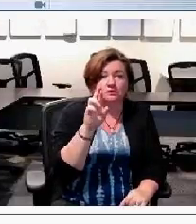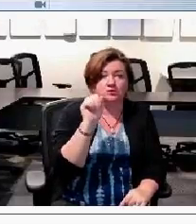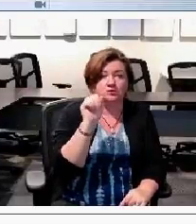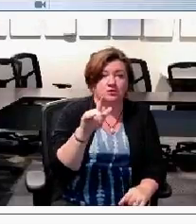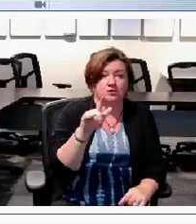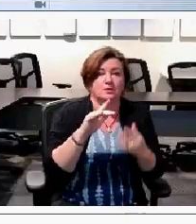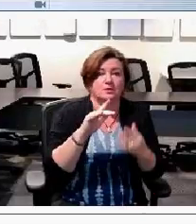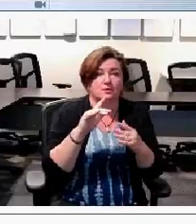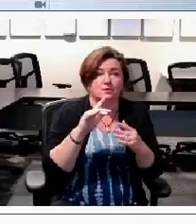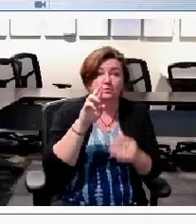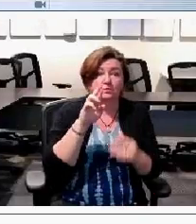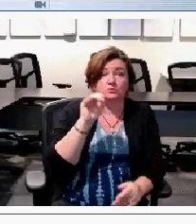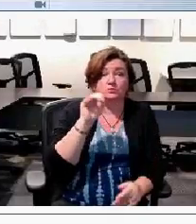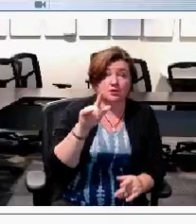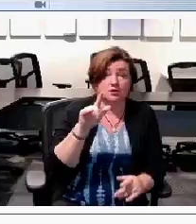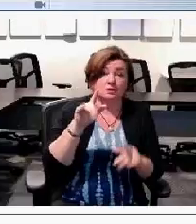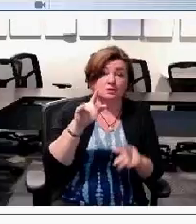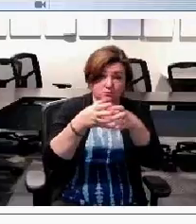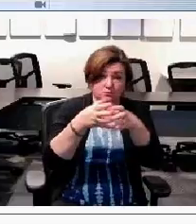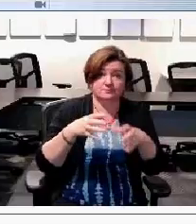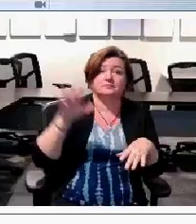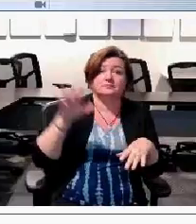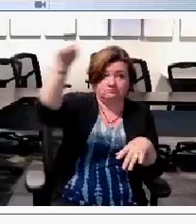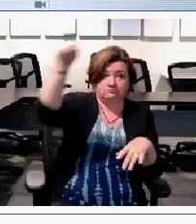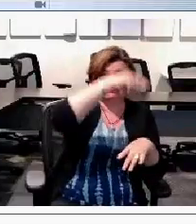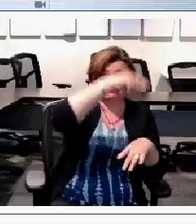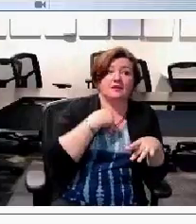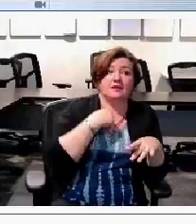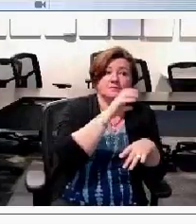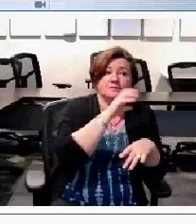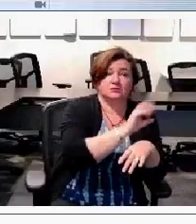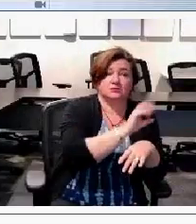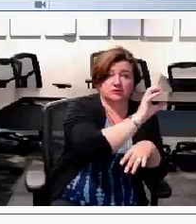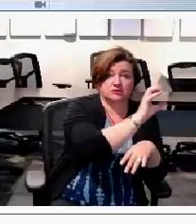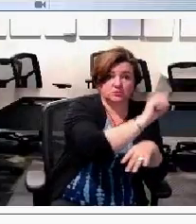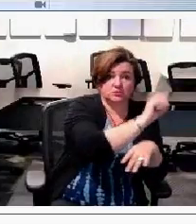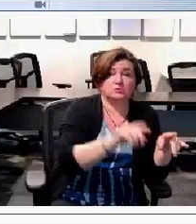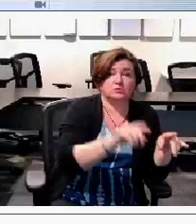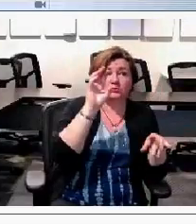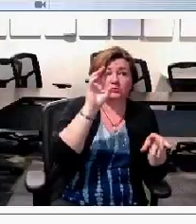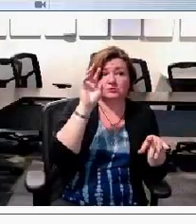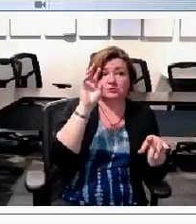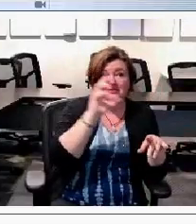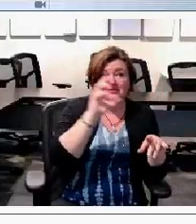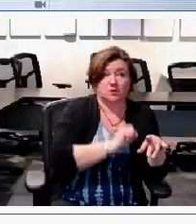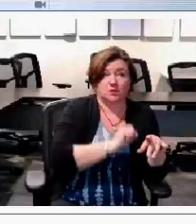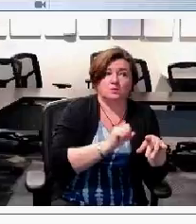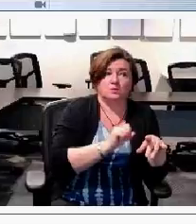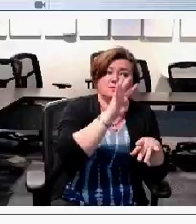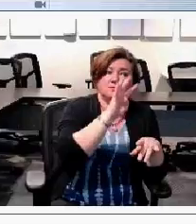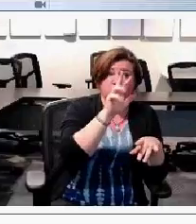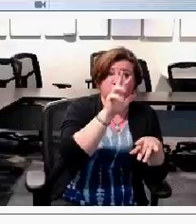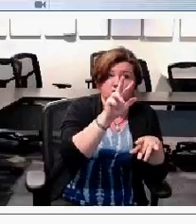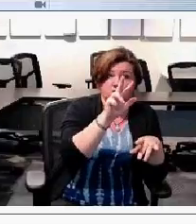most common age group, the 0 to 6 years, and rough count was about 43 of those children